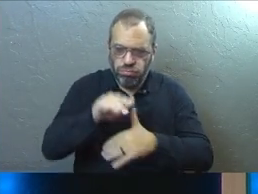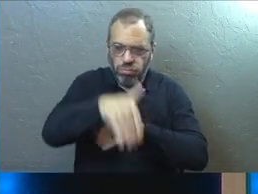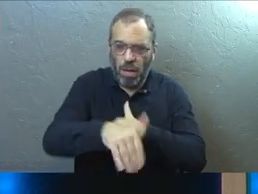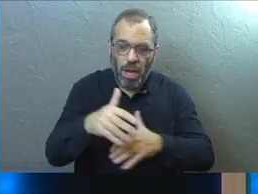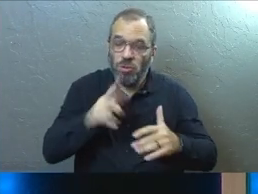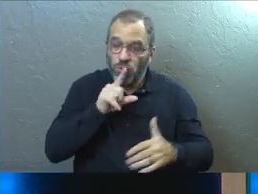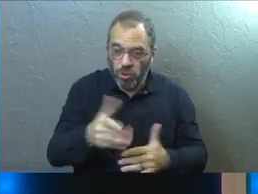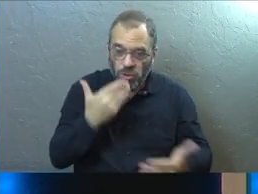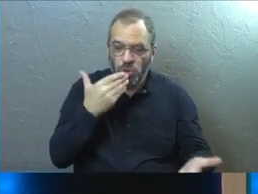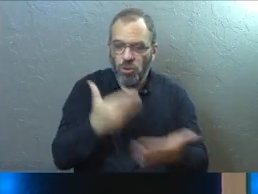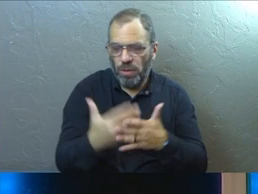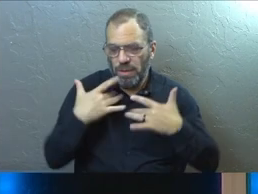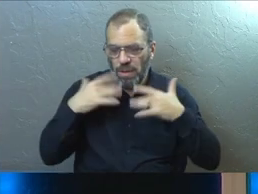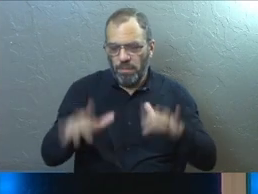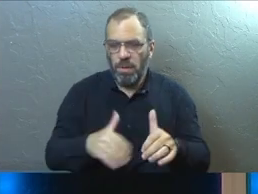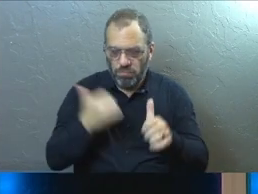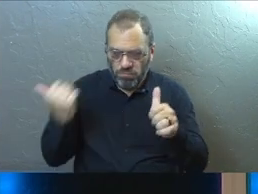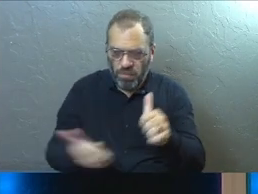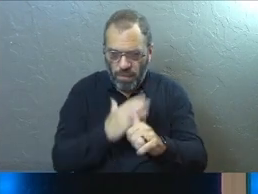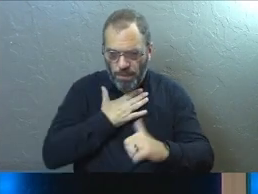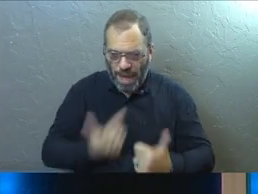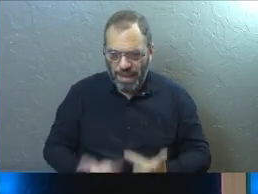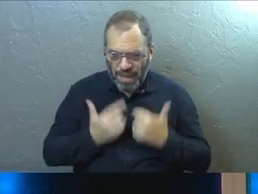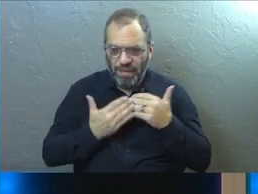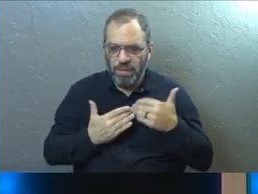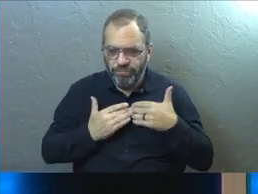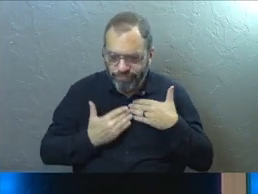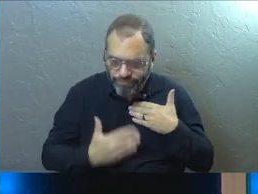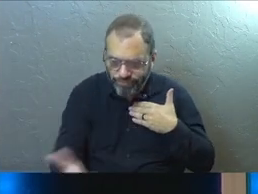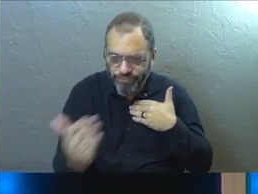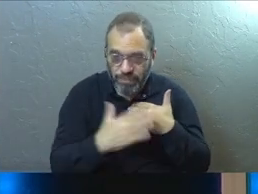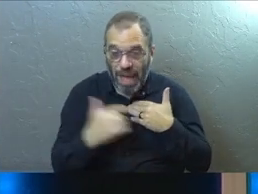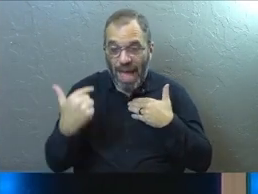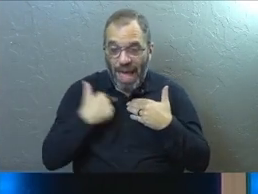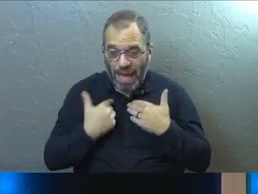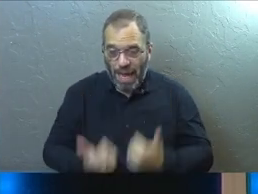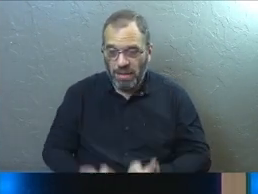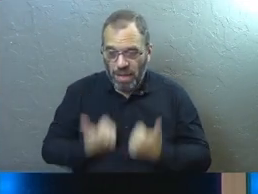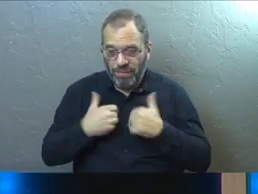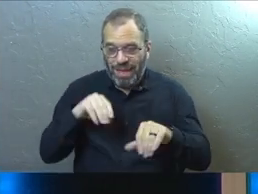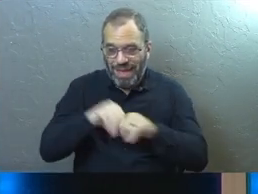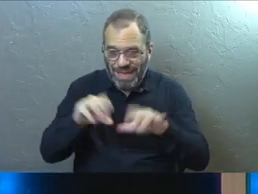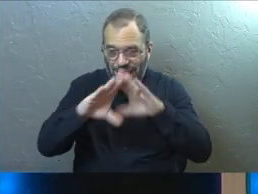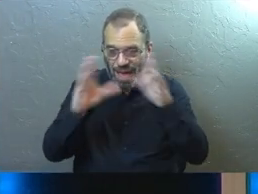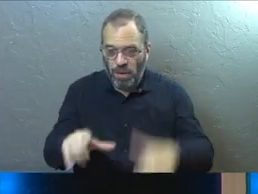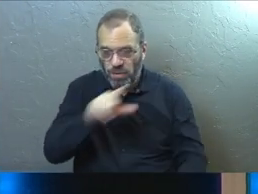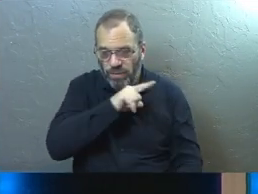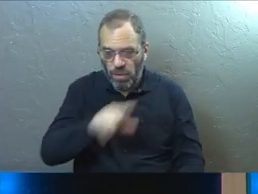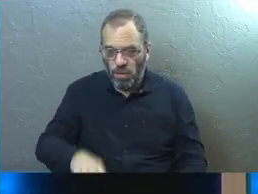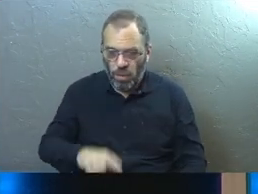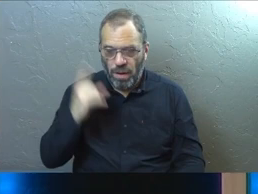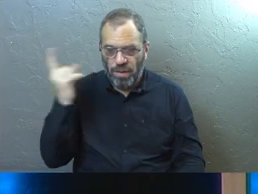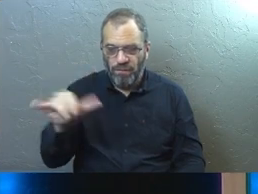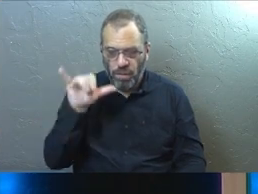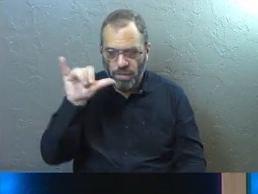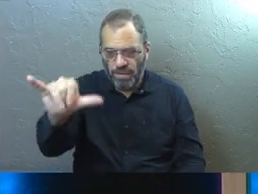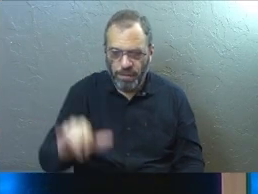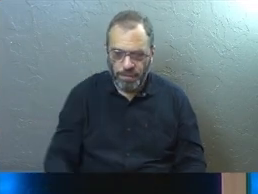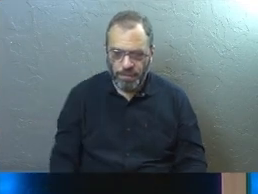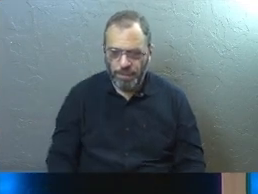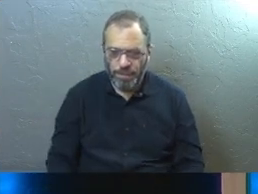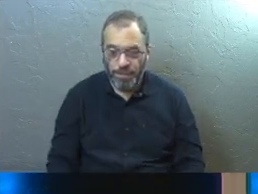goodness and mercy shall follow me all the days of my life, and I shall dwell in the house of the Lord